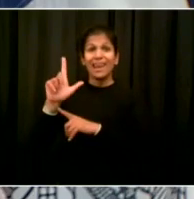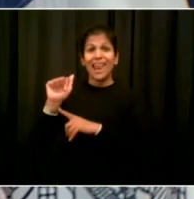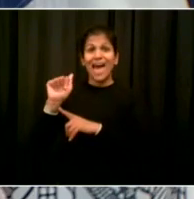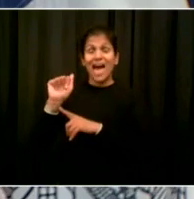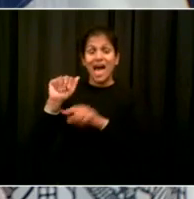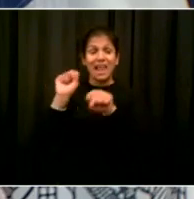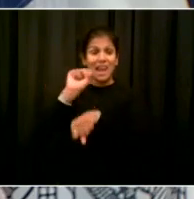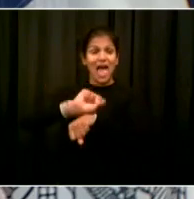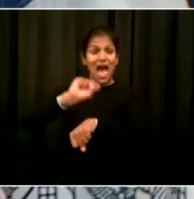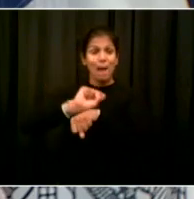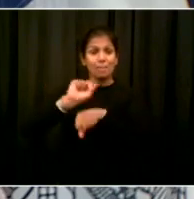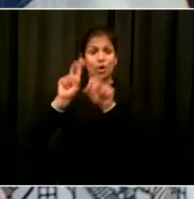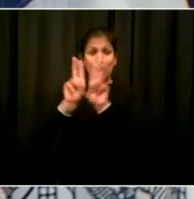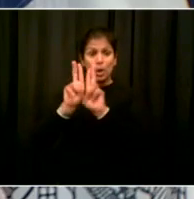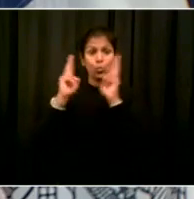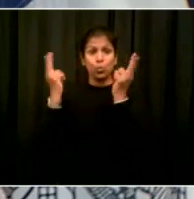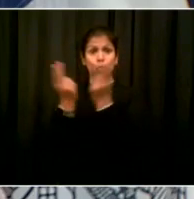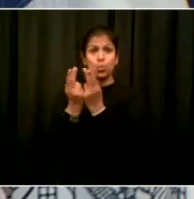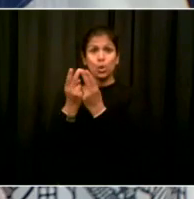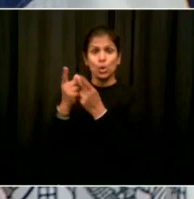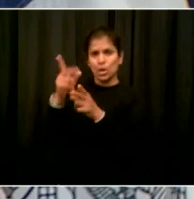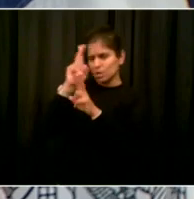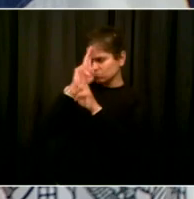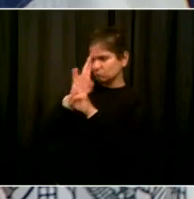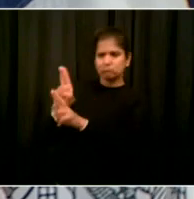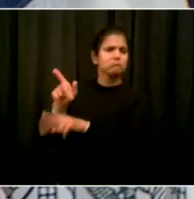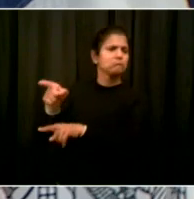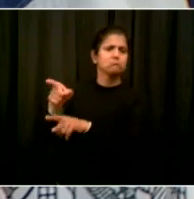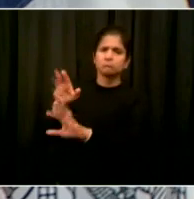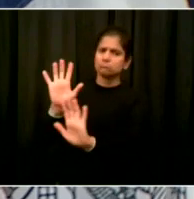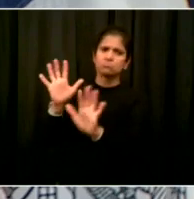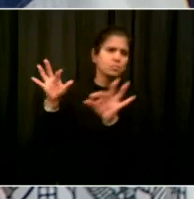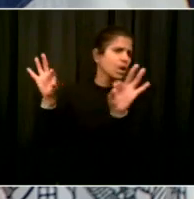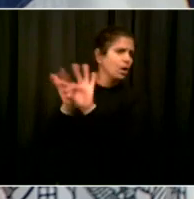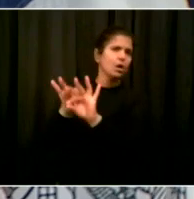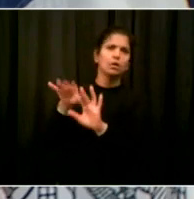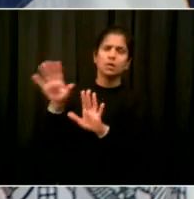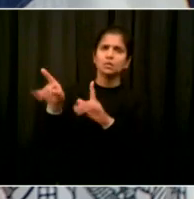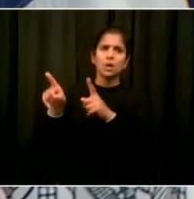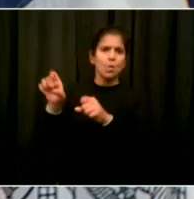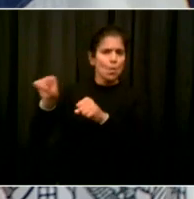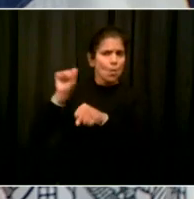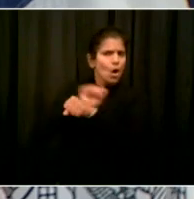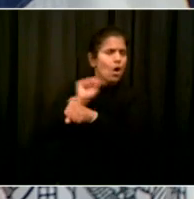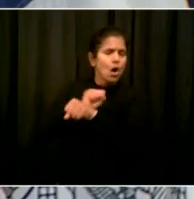this challenge. And I want to thank DC 37. I want to thank Henry Garrido